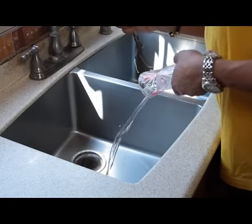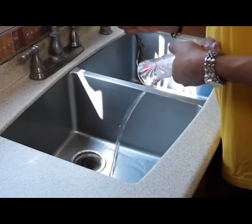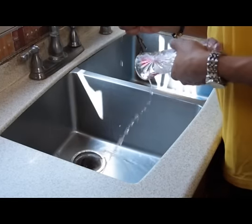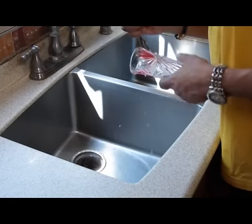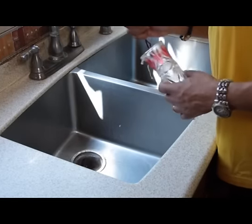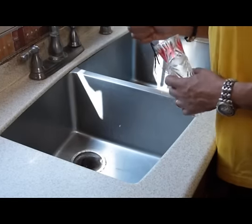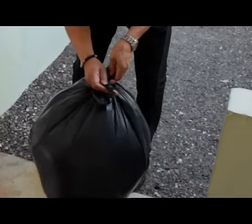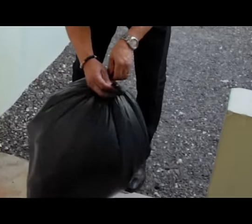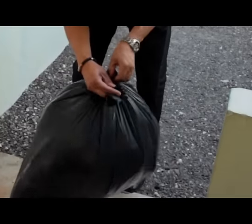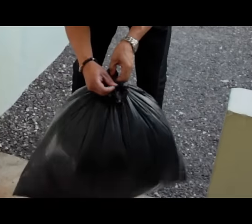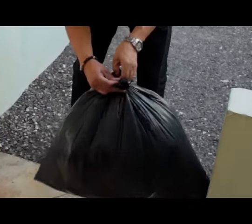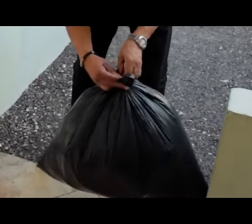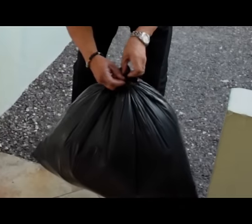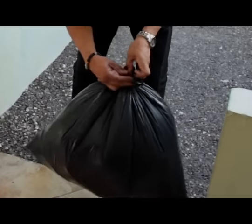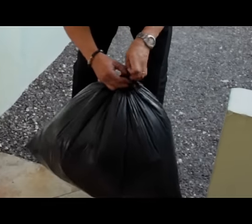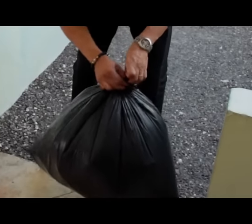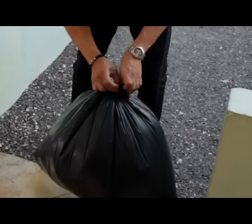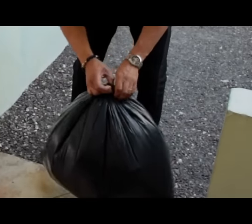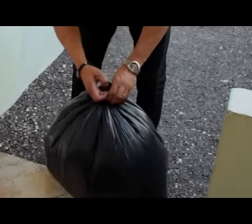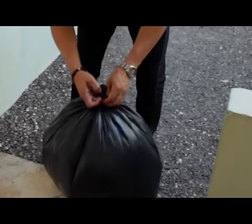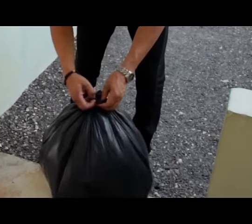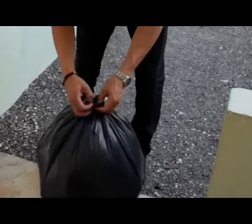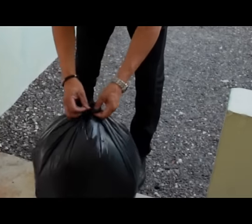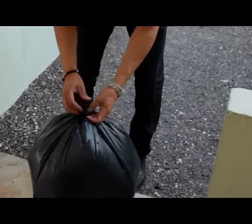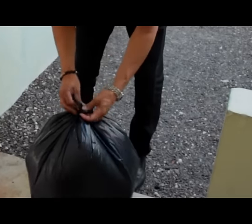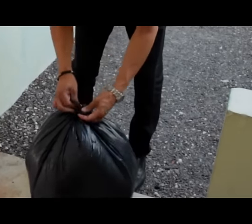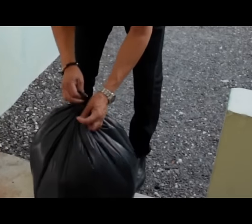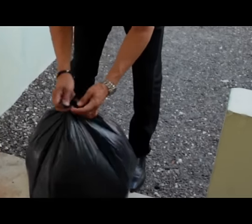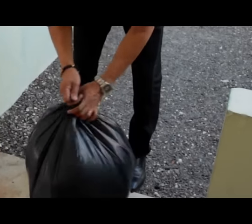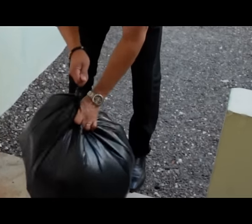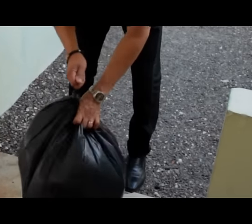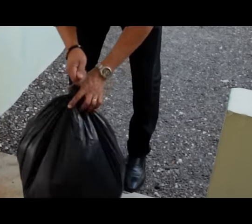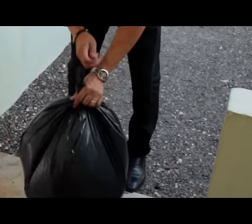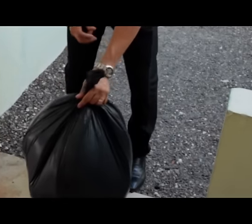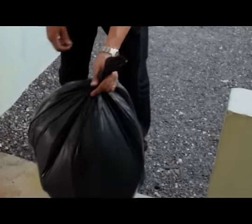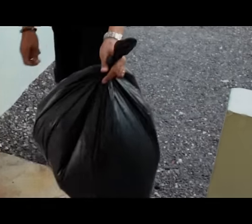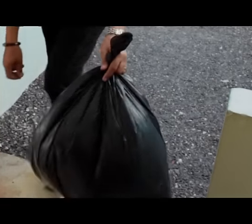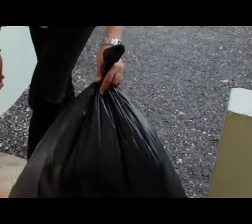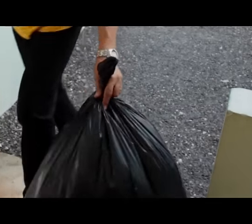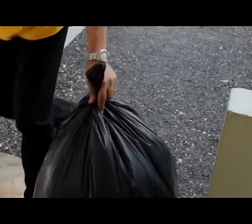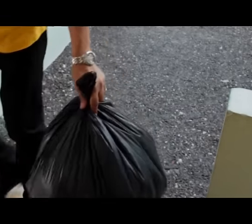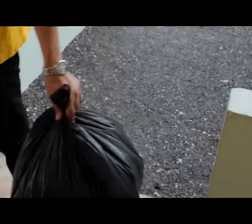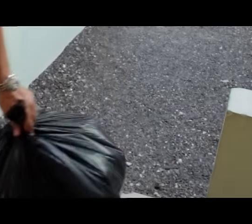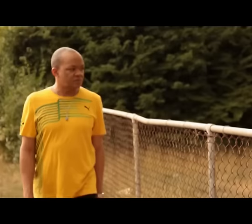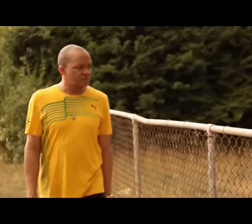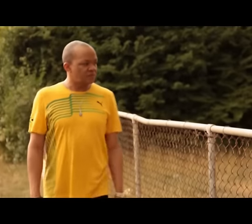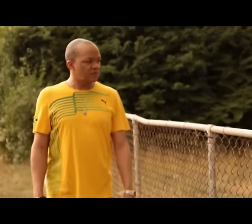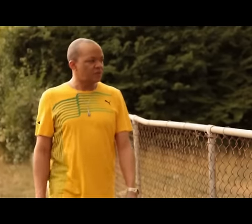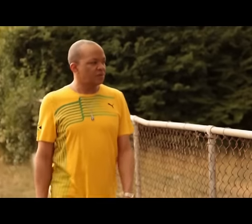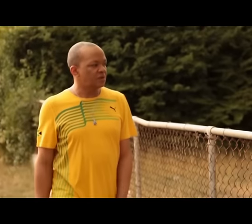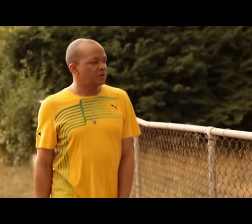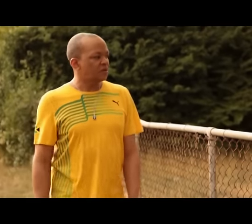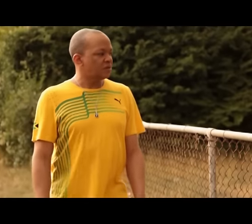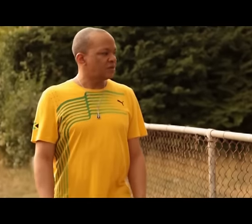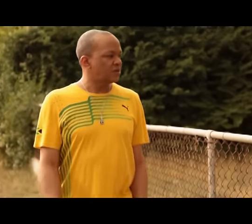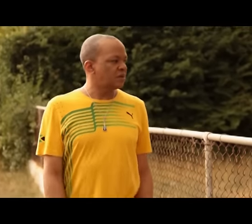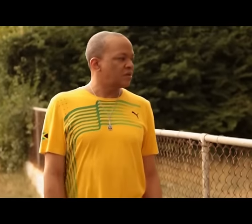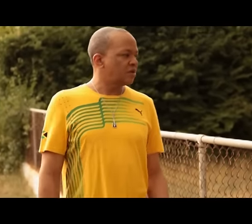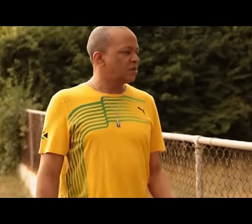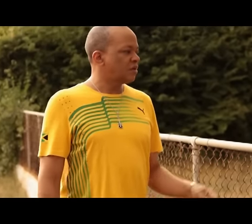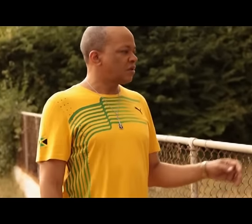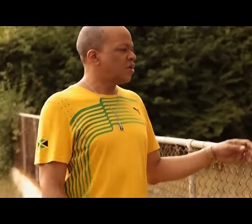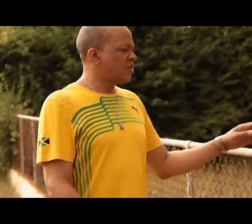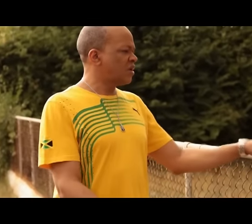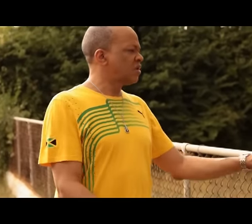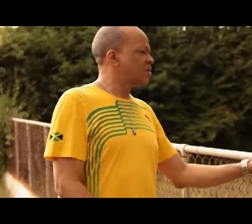water in your vase every day. No later dispose of your garbage proper. You know them the thing that we turn drain back. Tour your community and